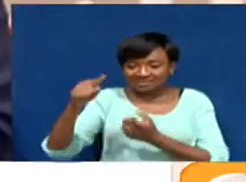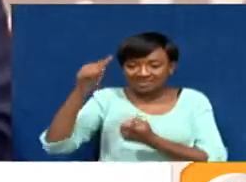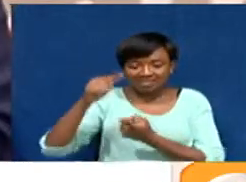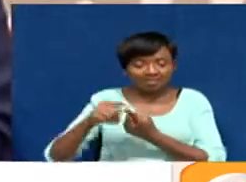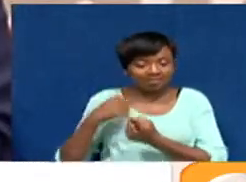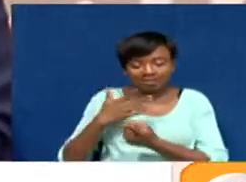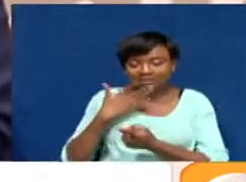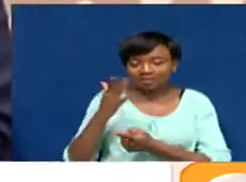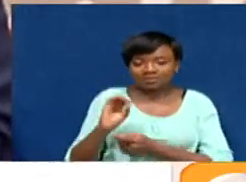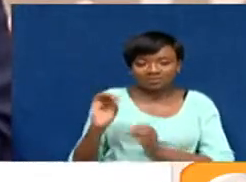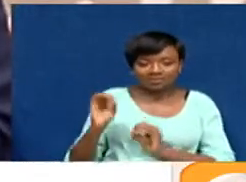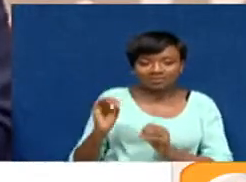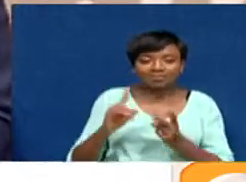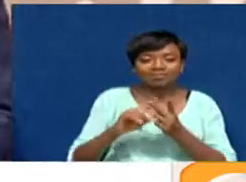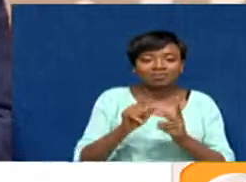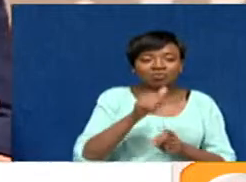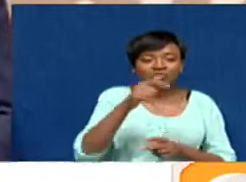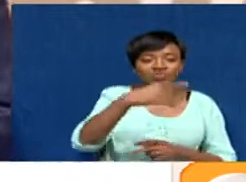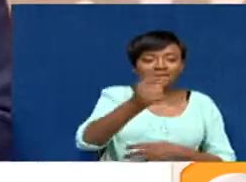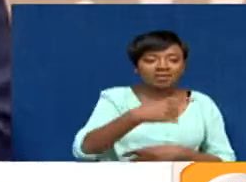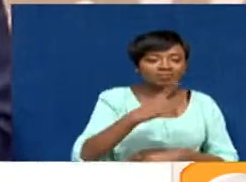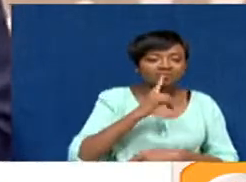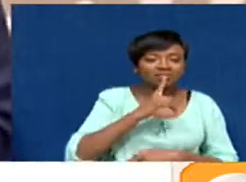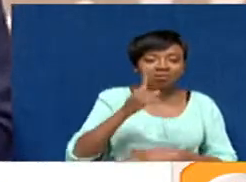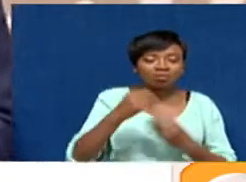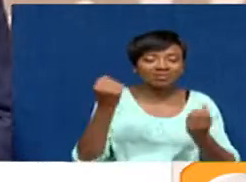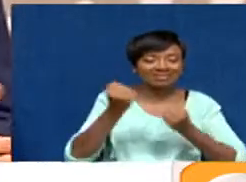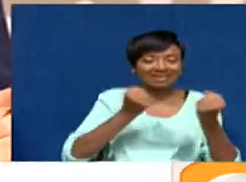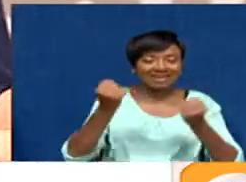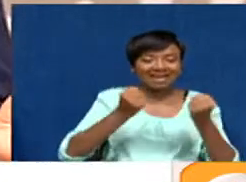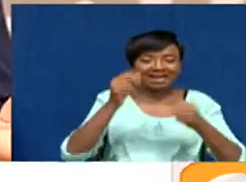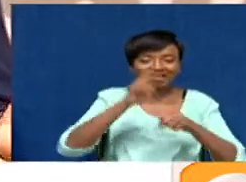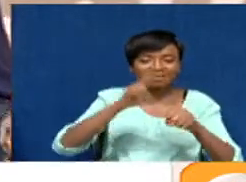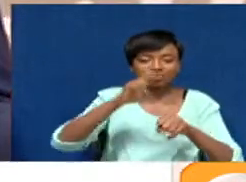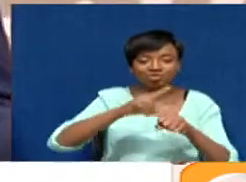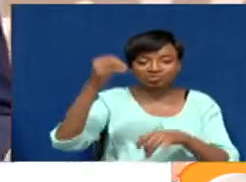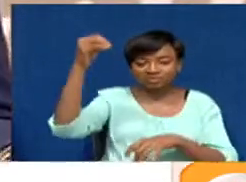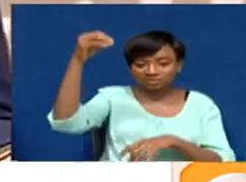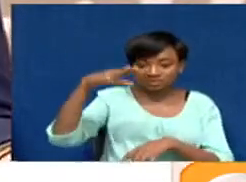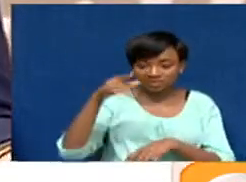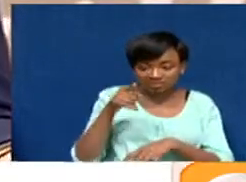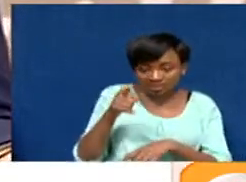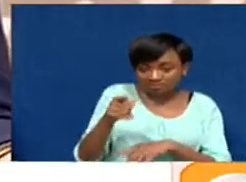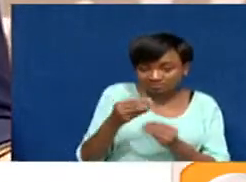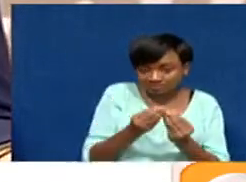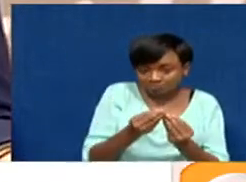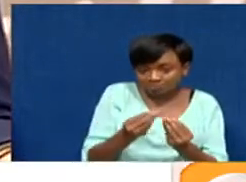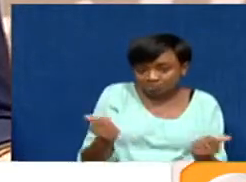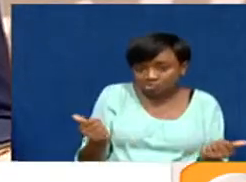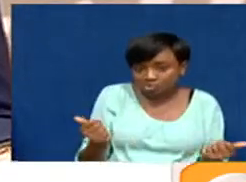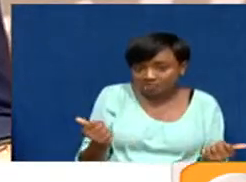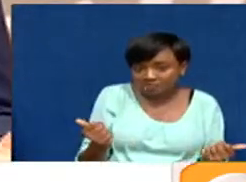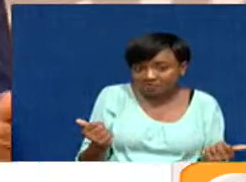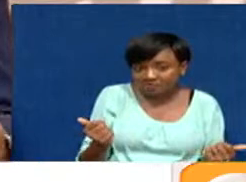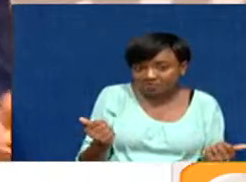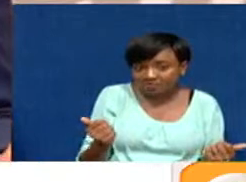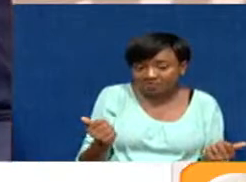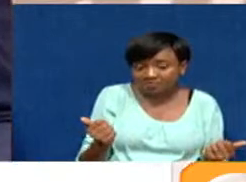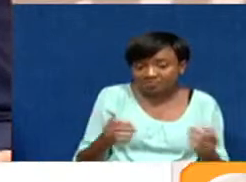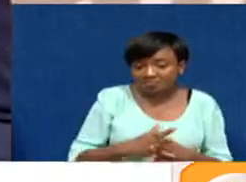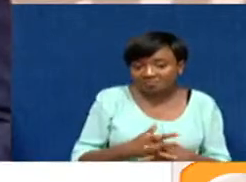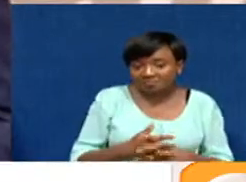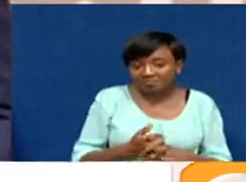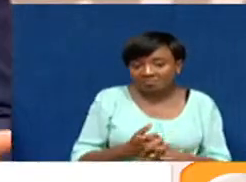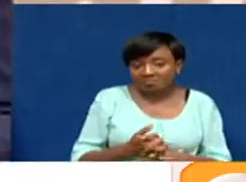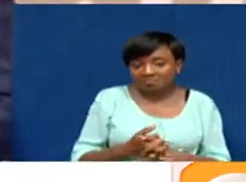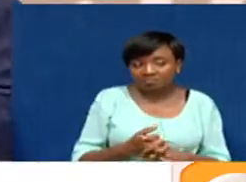Fred Obachi Machoka on importation of electric vehicles. Is that a solution for those who can afford it?